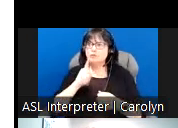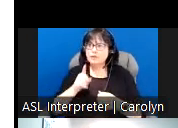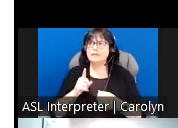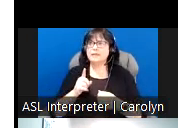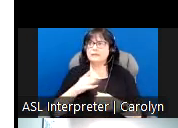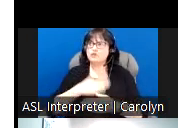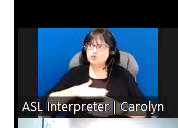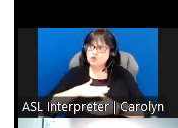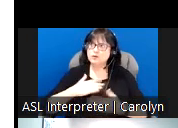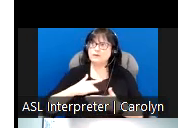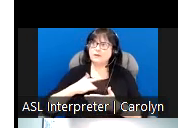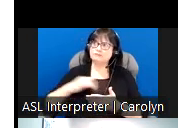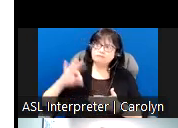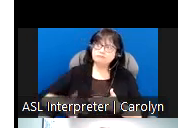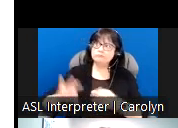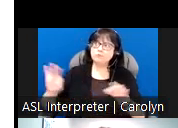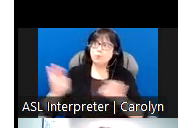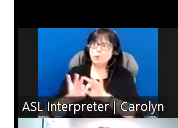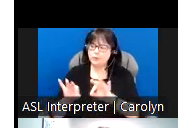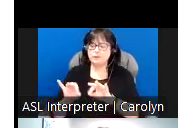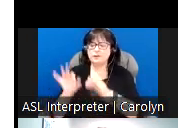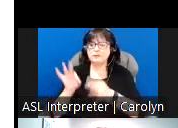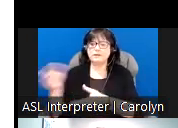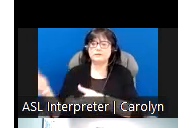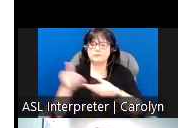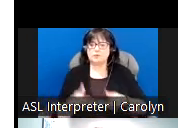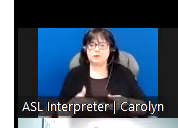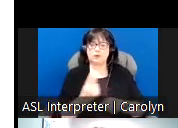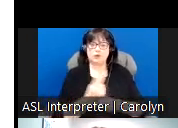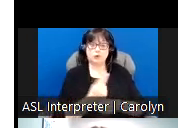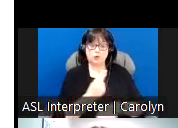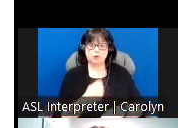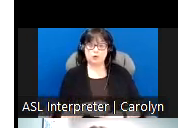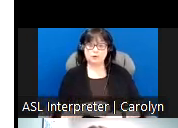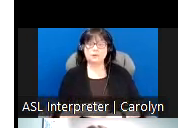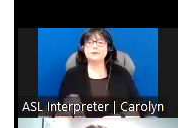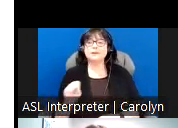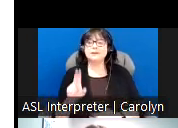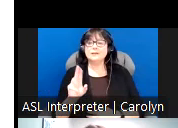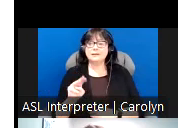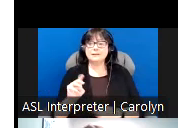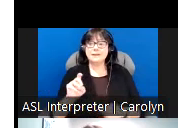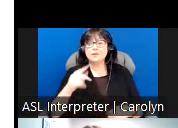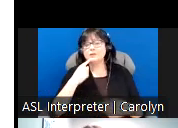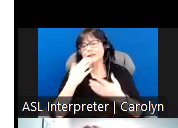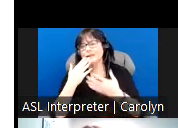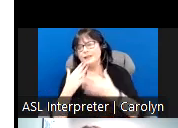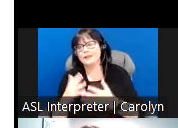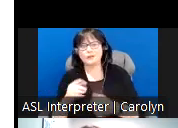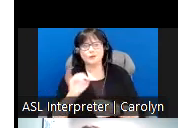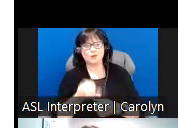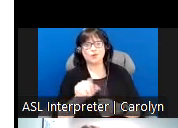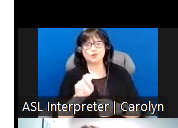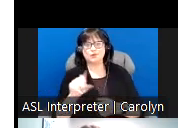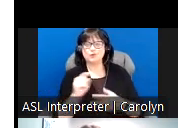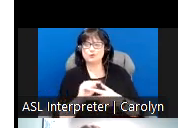sure. That's wonderful. Thank you so much, Melissa. There's a lot of value in the tools that you shared today. Now, I know we're